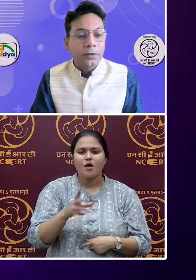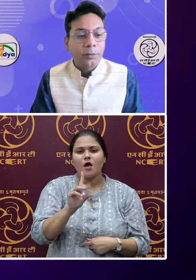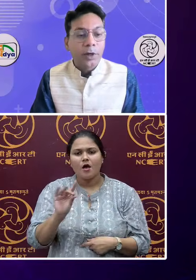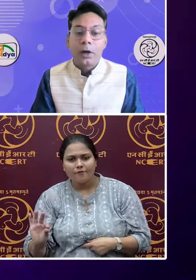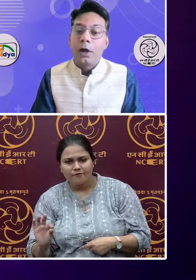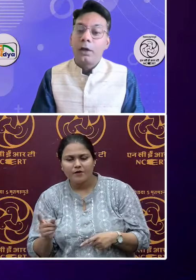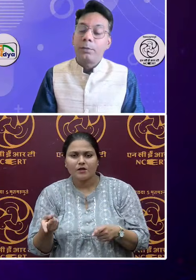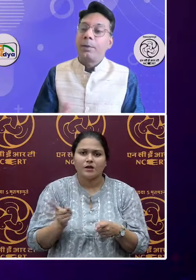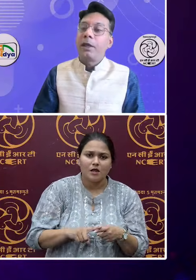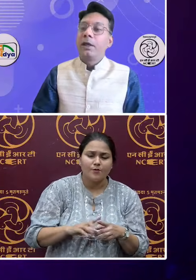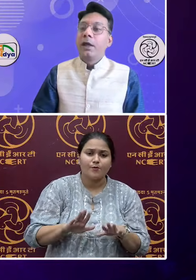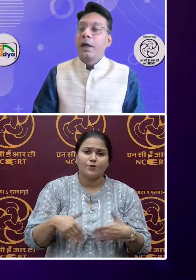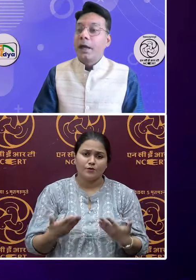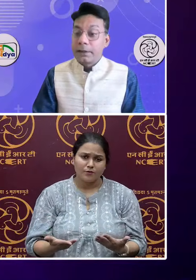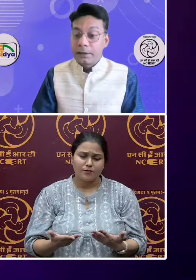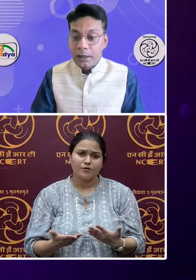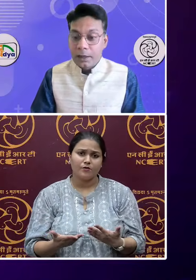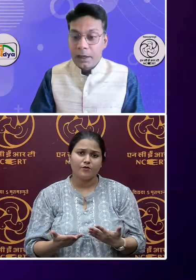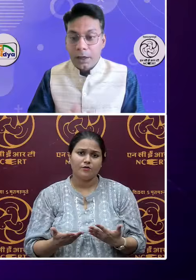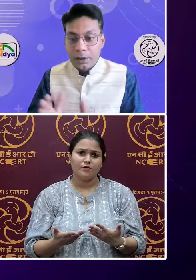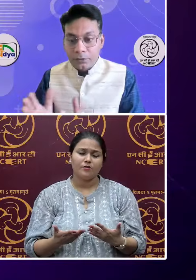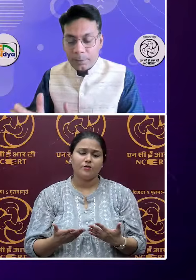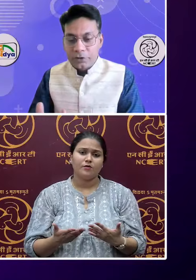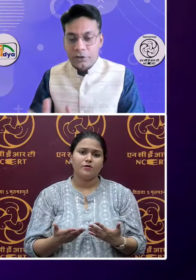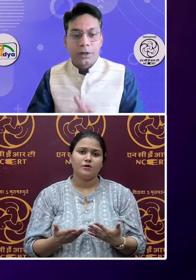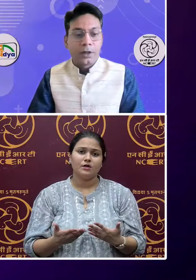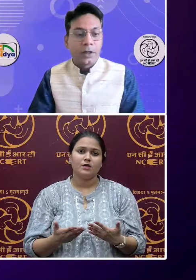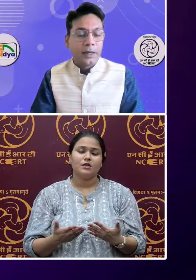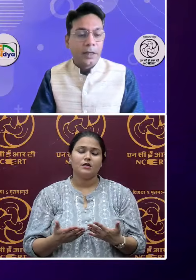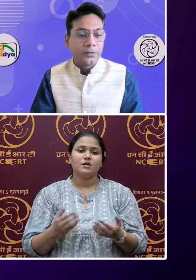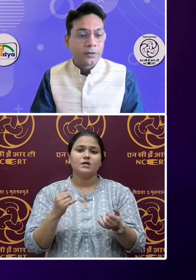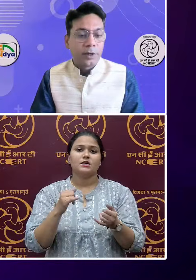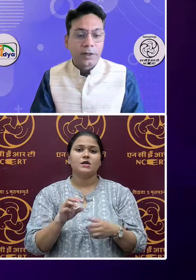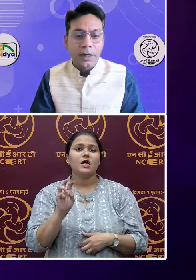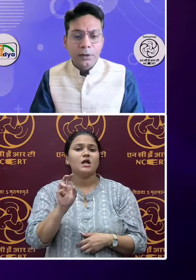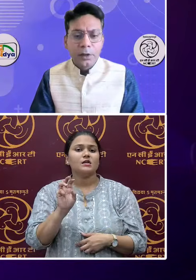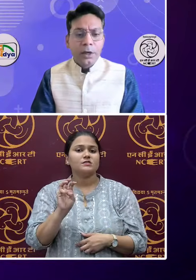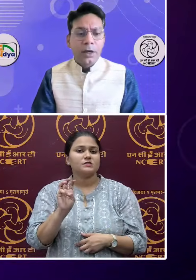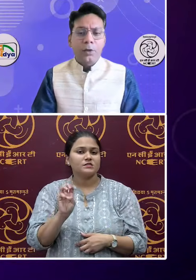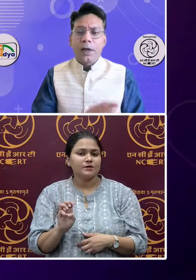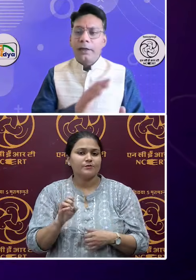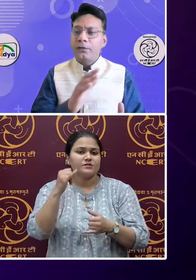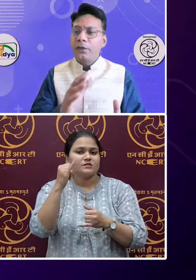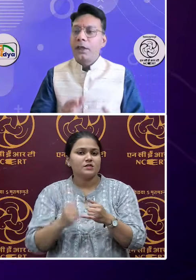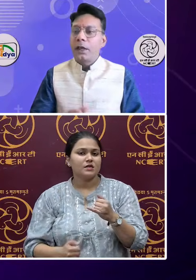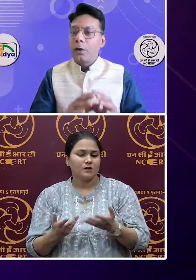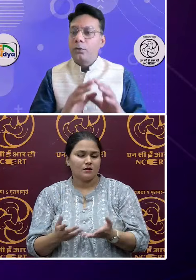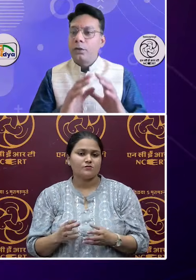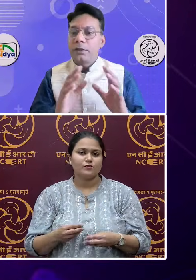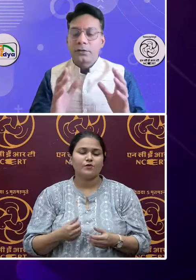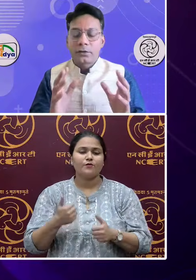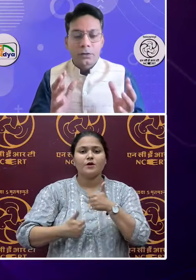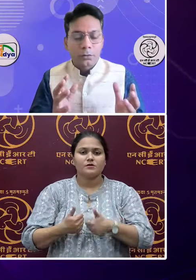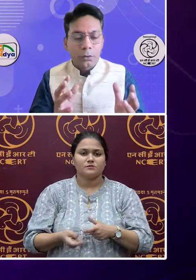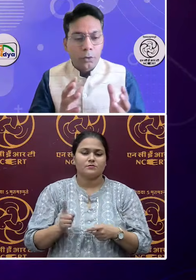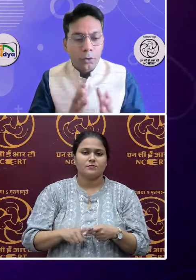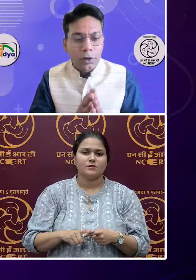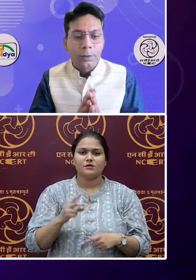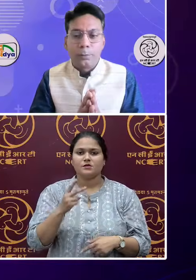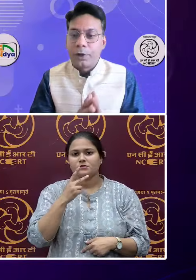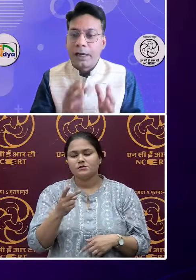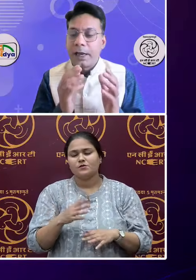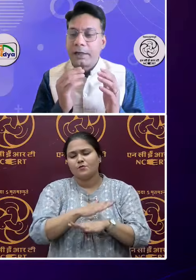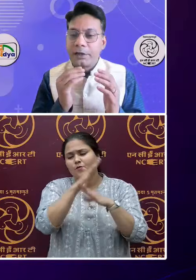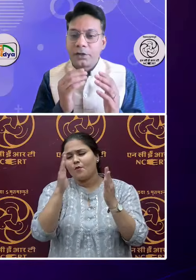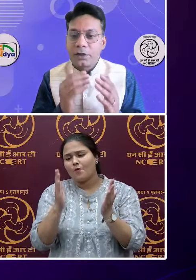weekly assessment, or maybe at the semester end assessment, correct? Now let us see how these